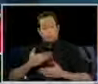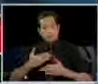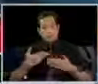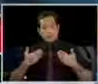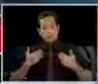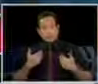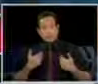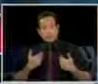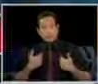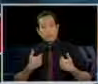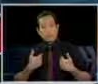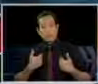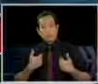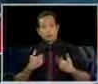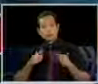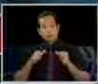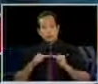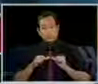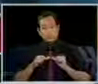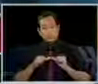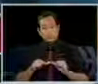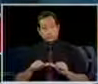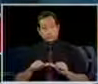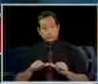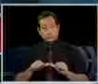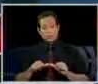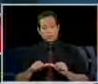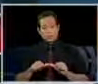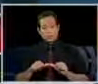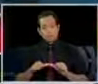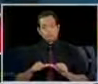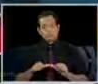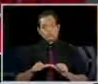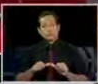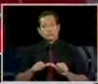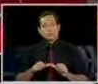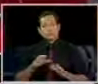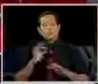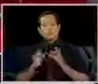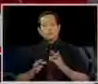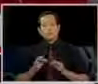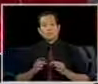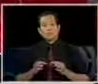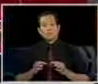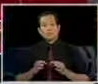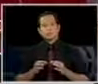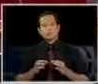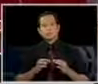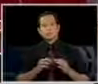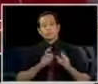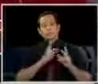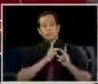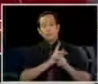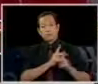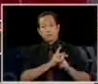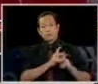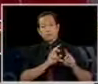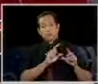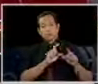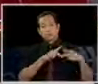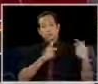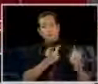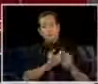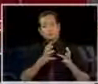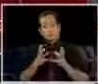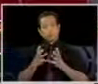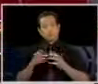we have to continue the if the prosecution will would want to